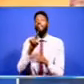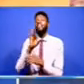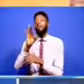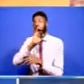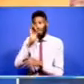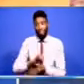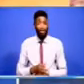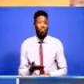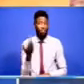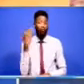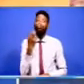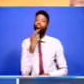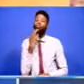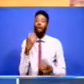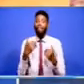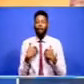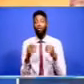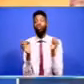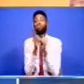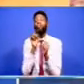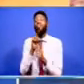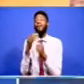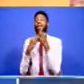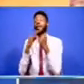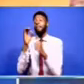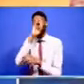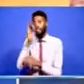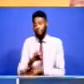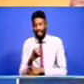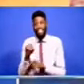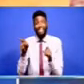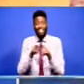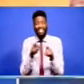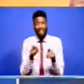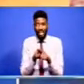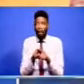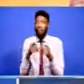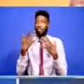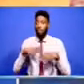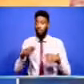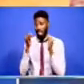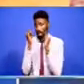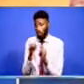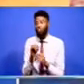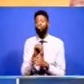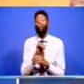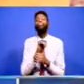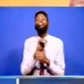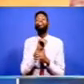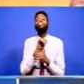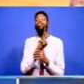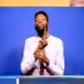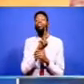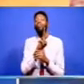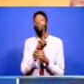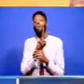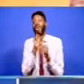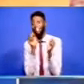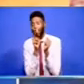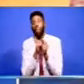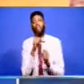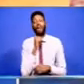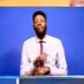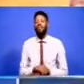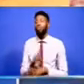from Tuesday 12.8%, and from the new infections, 211 are males and 158 females.